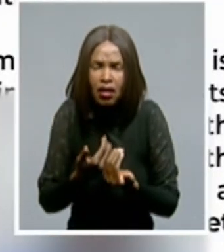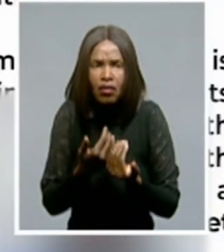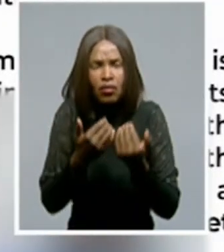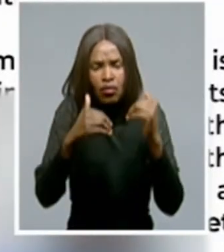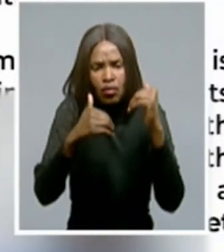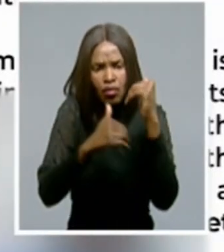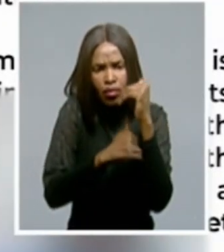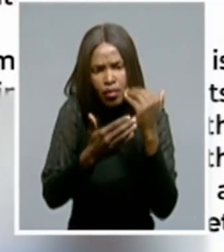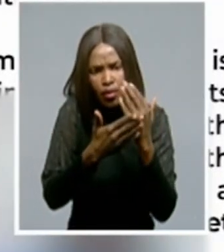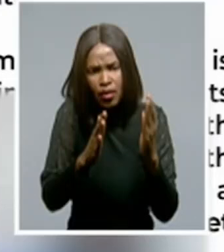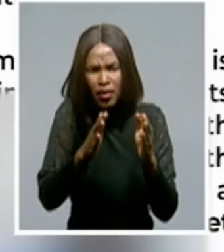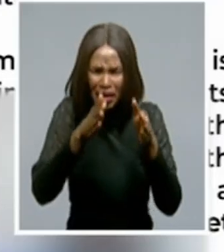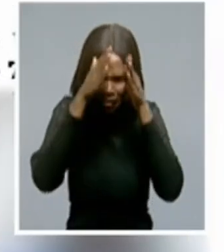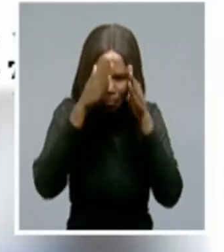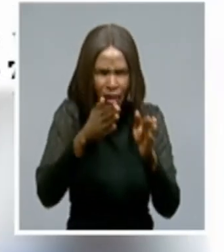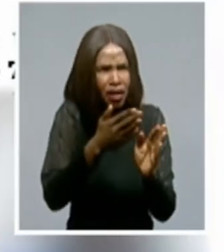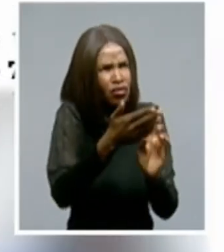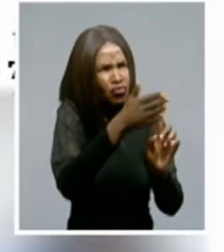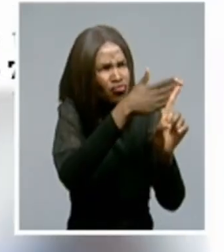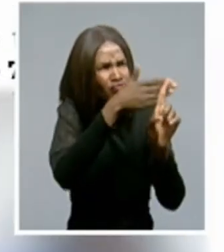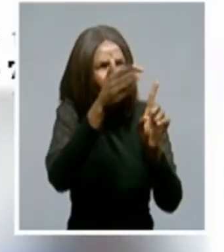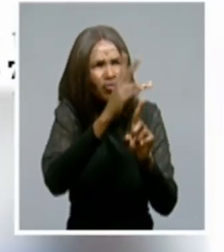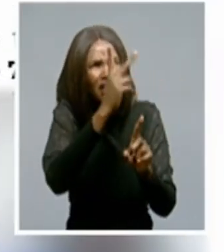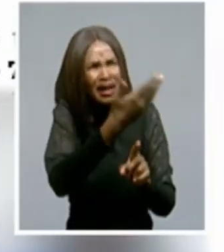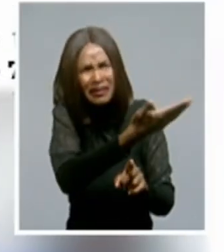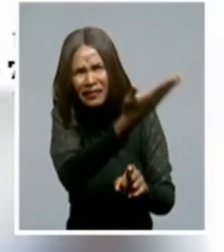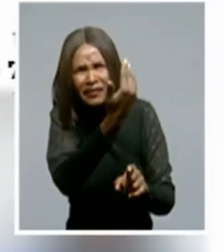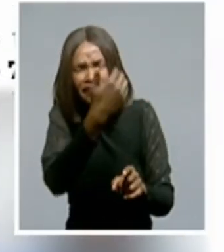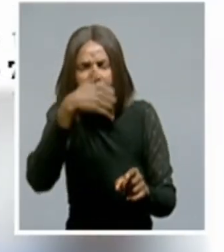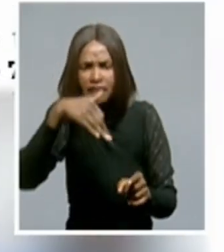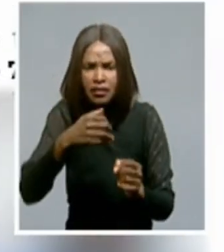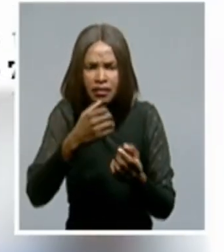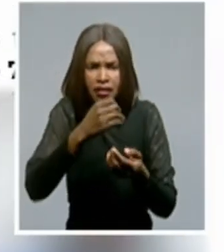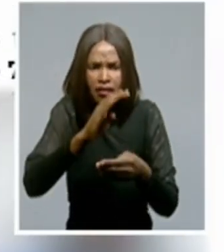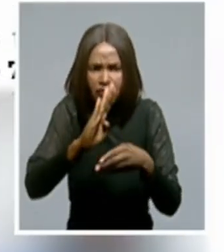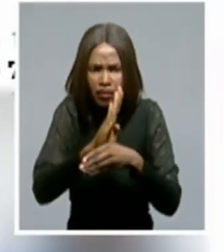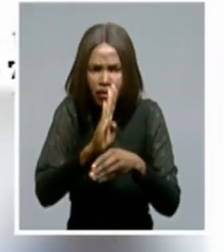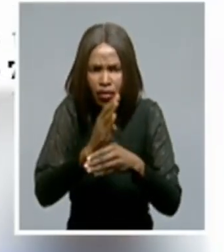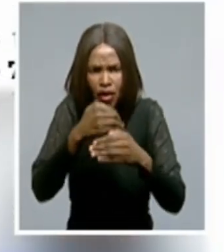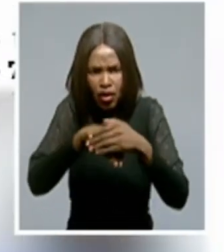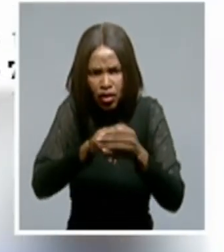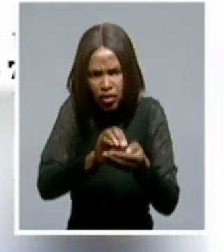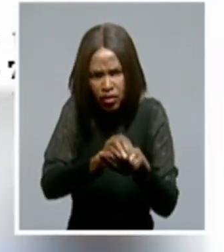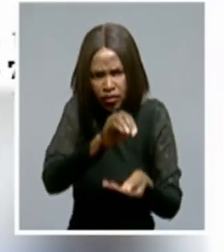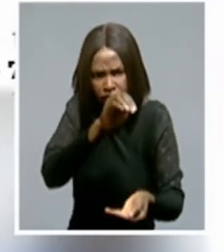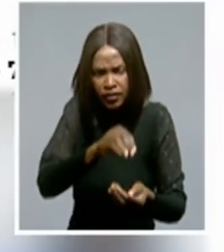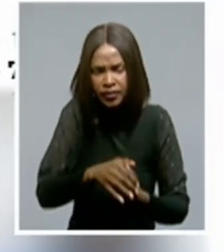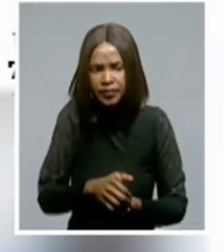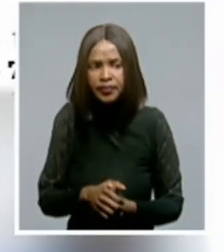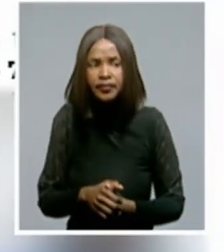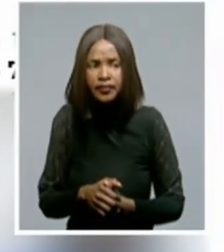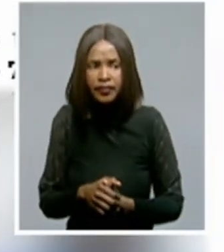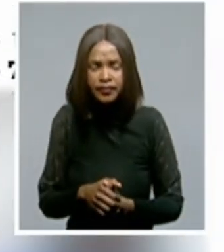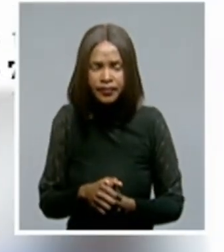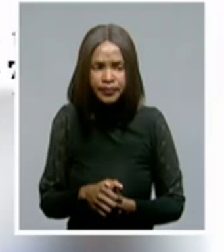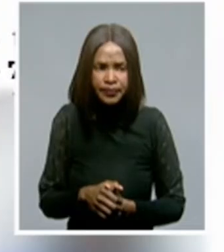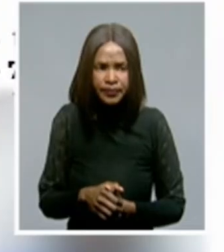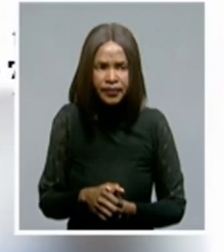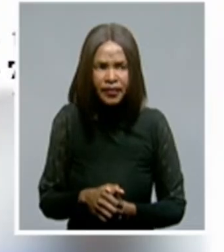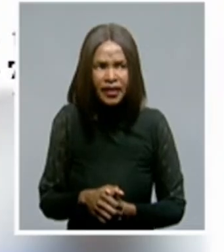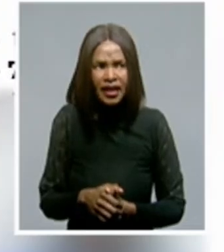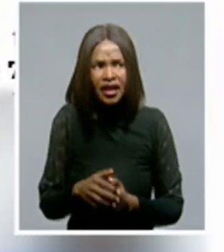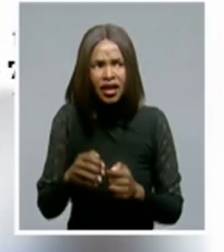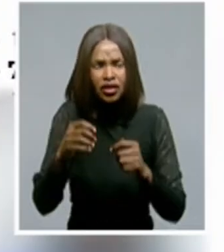active to ensure that you remove constraints in the industry, in the market, to allow for investments to actually land in the country. You've got